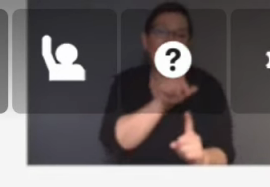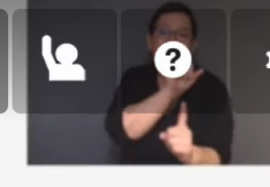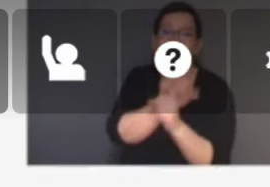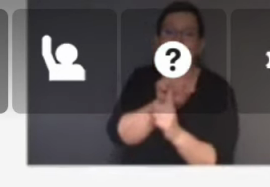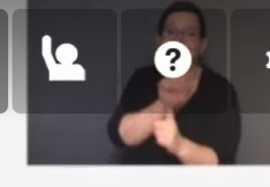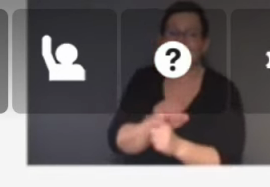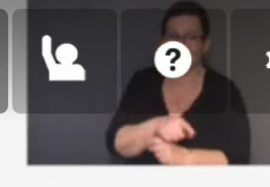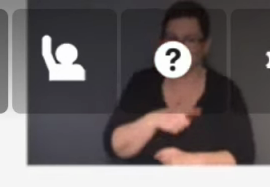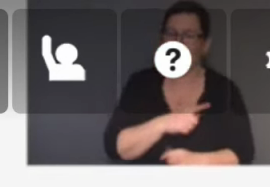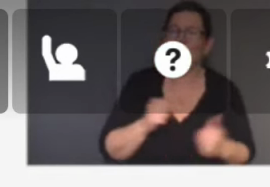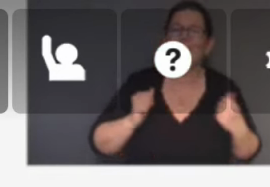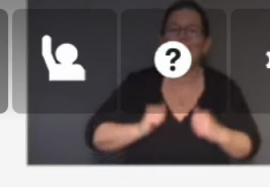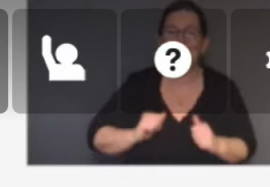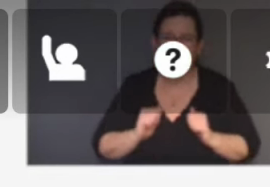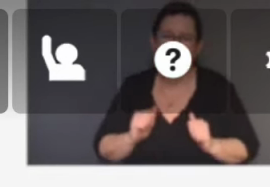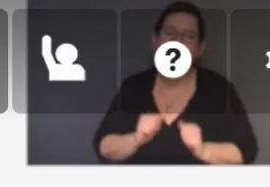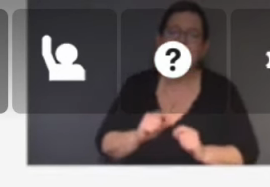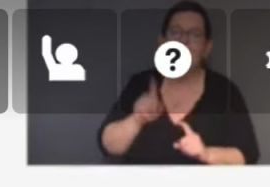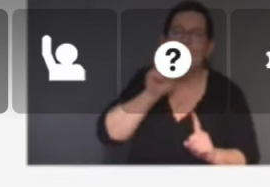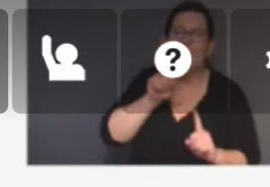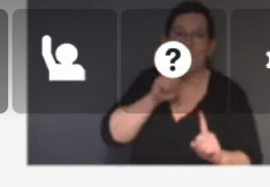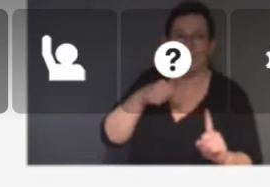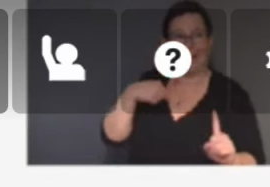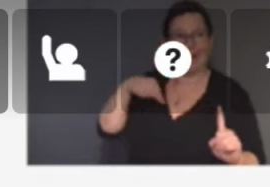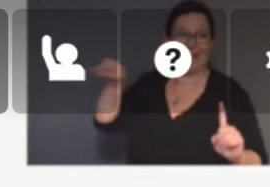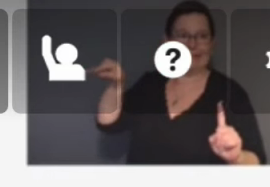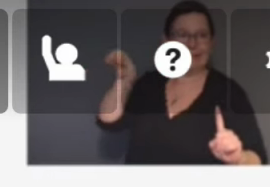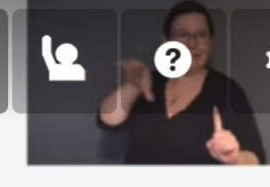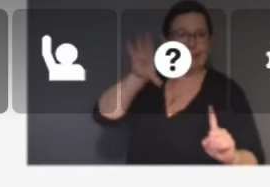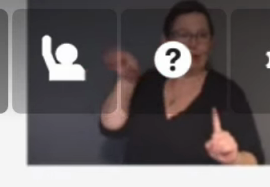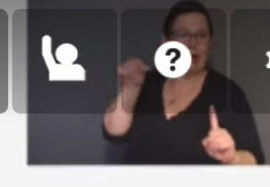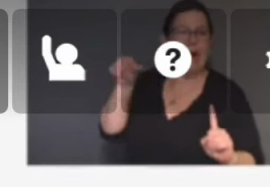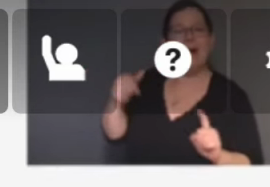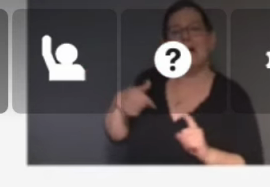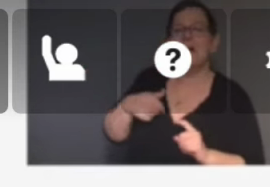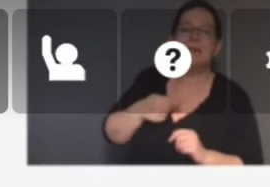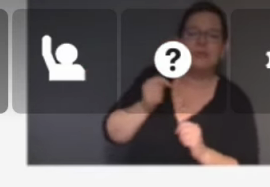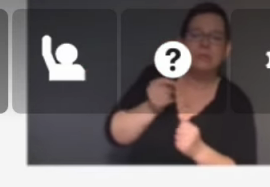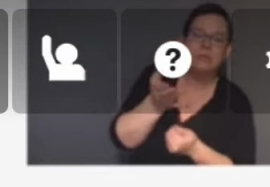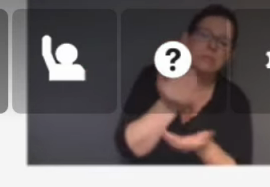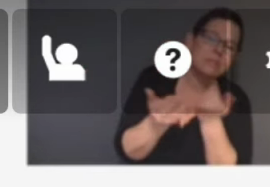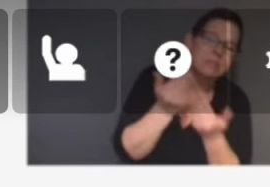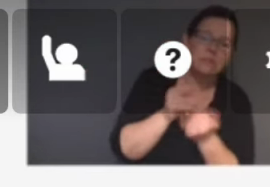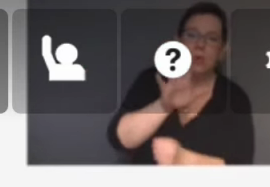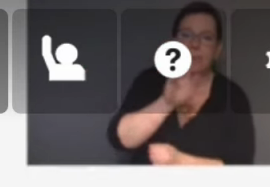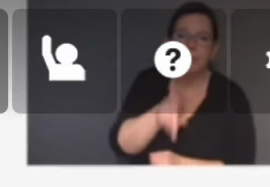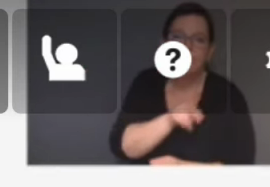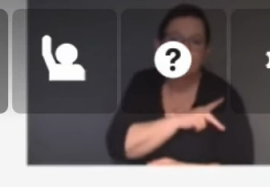you by telephone, text, instant messaging, email, or mail.